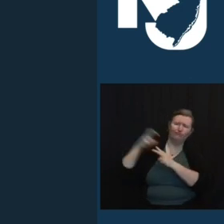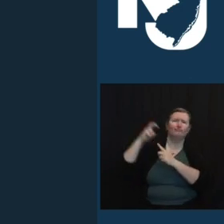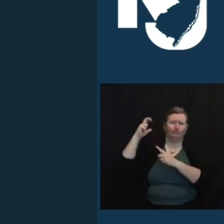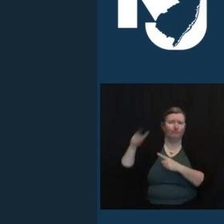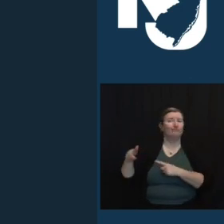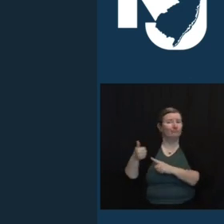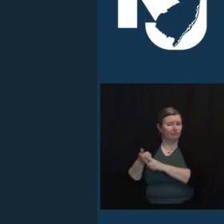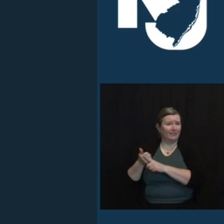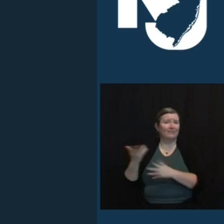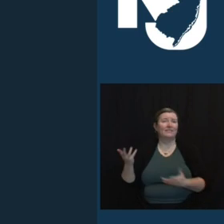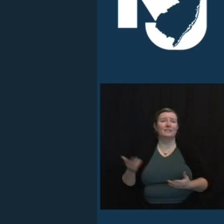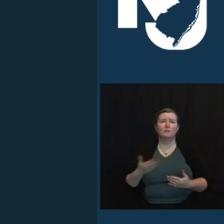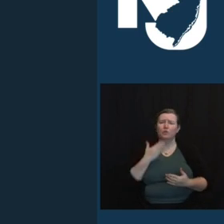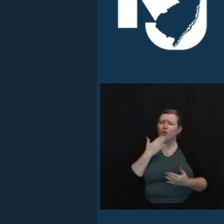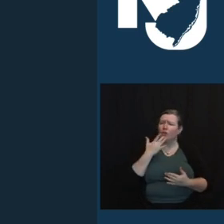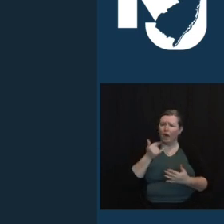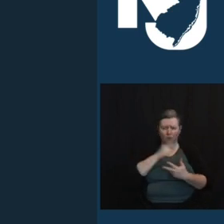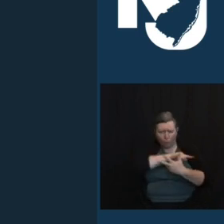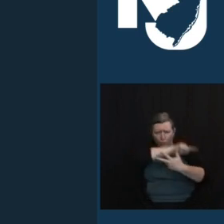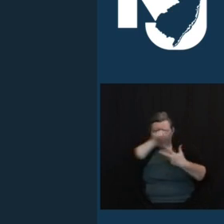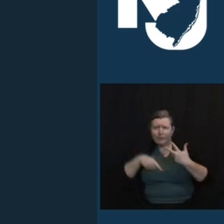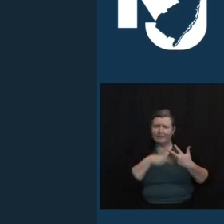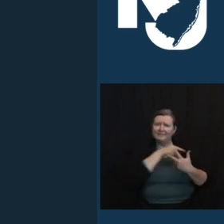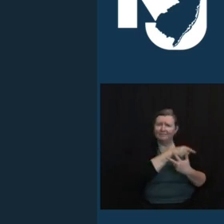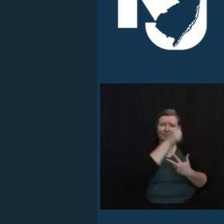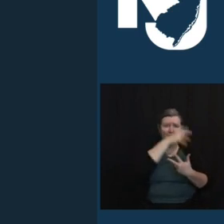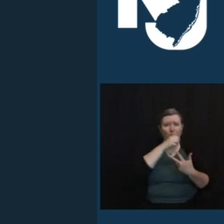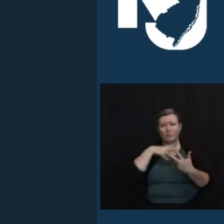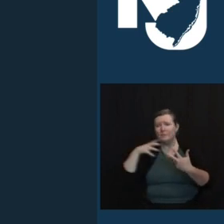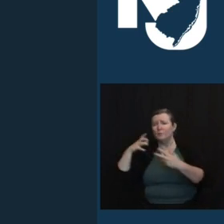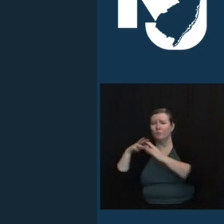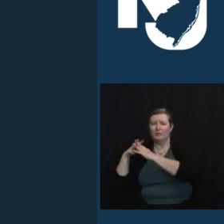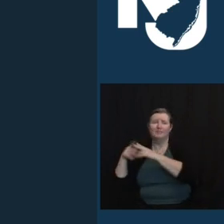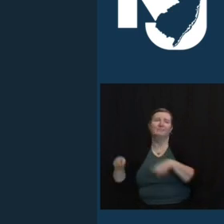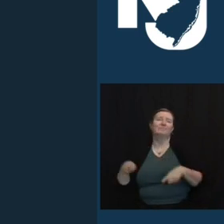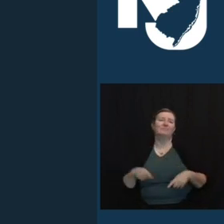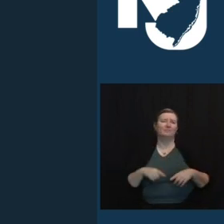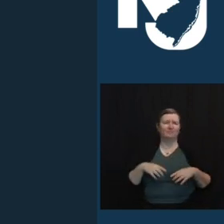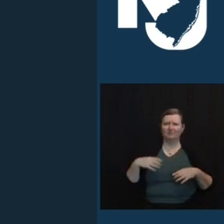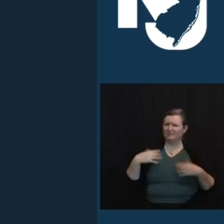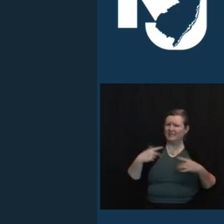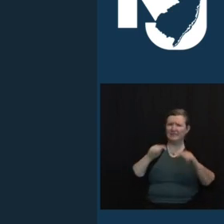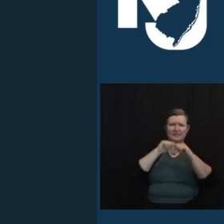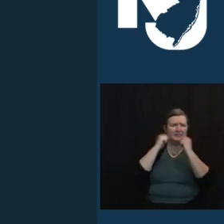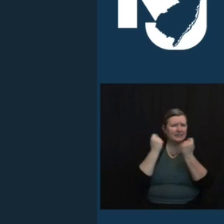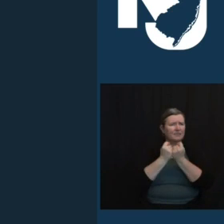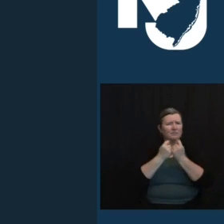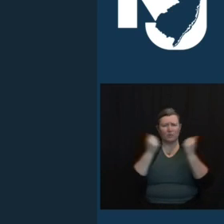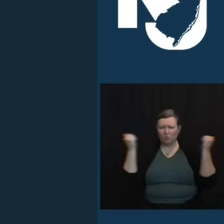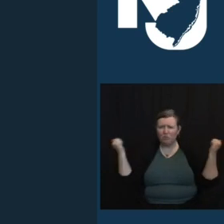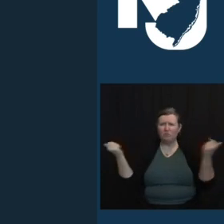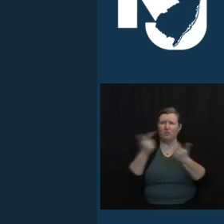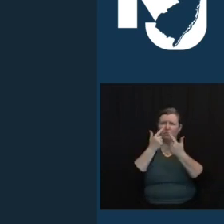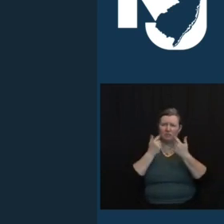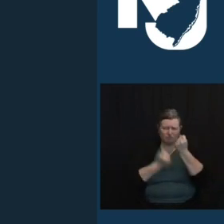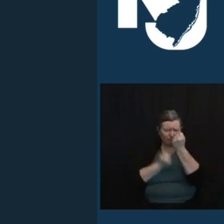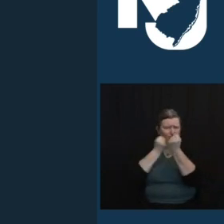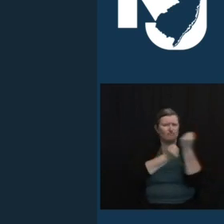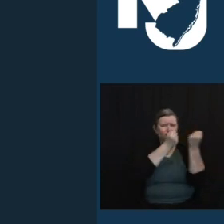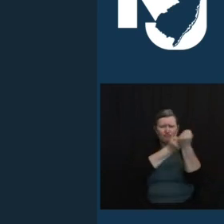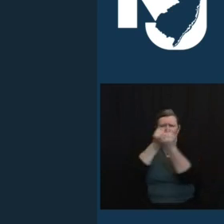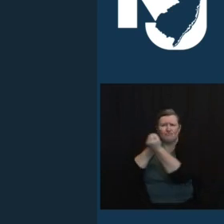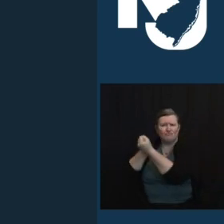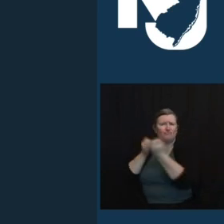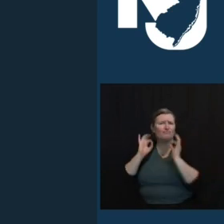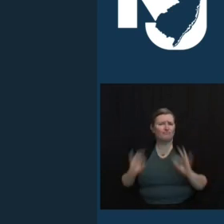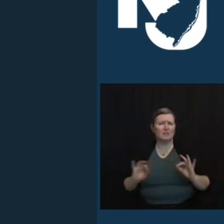coaches, the teammates, the staff, and know that all of New Jersey is behind you. We have to my left, by the way, the Director of